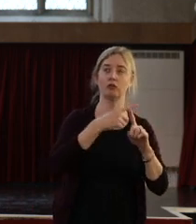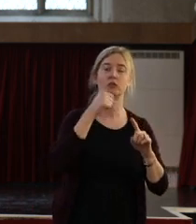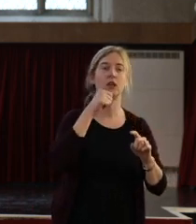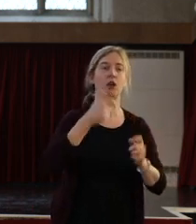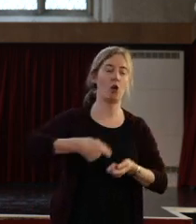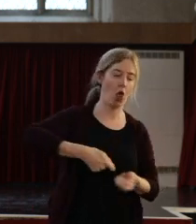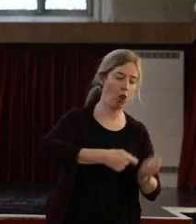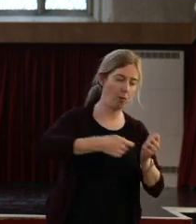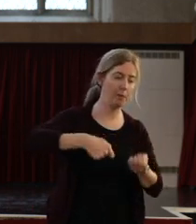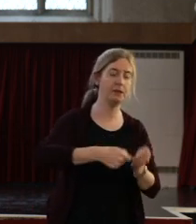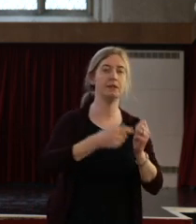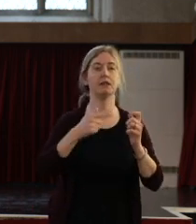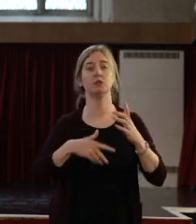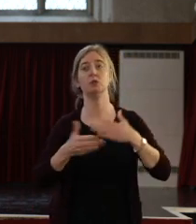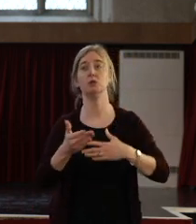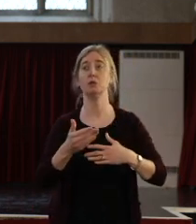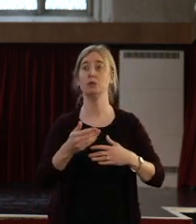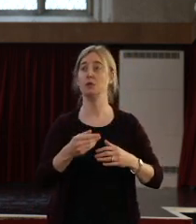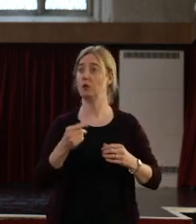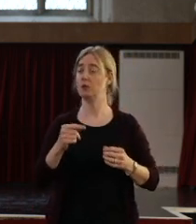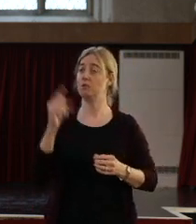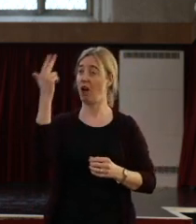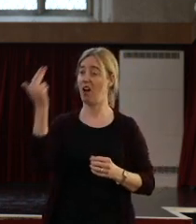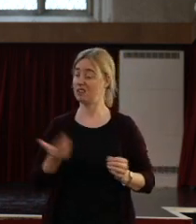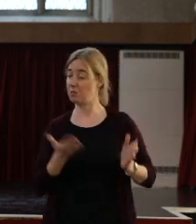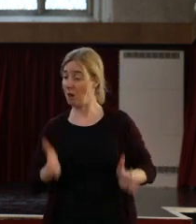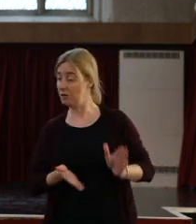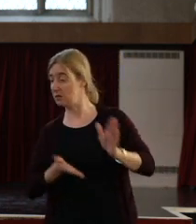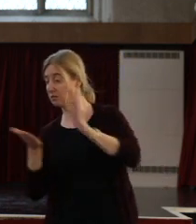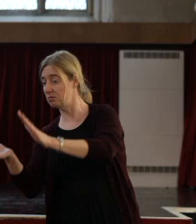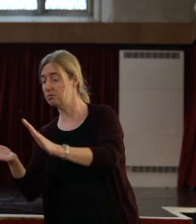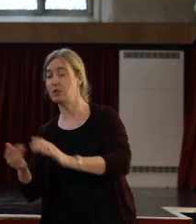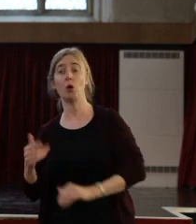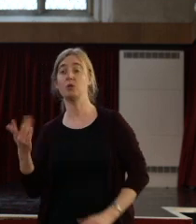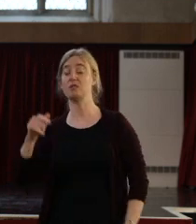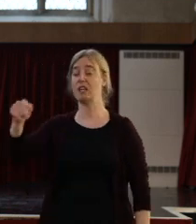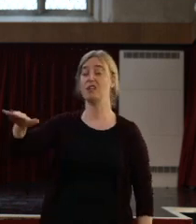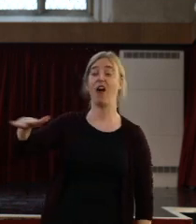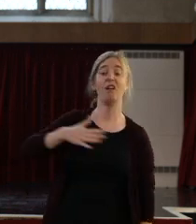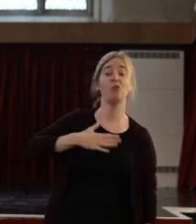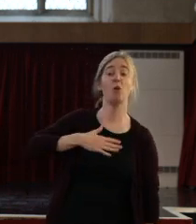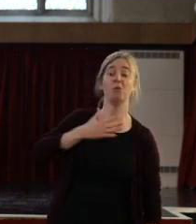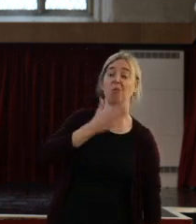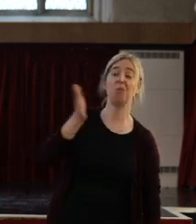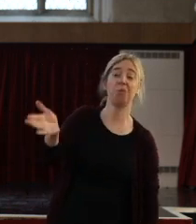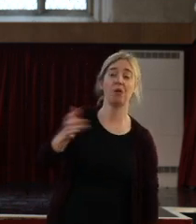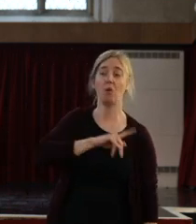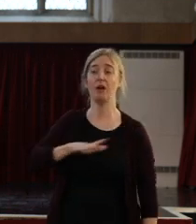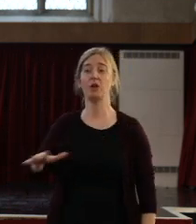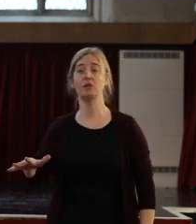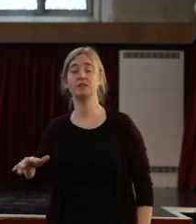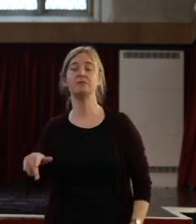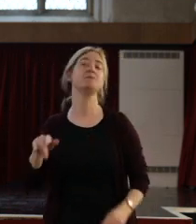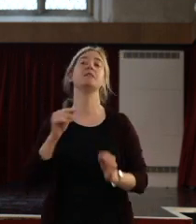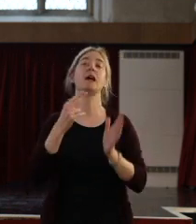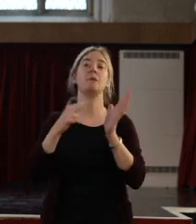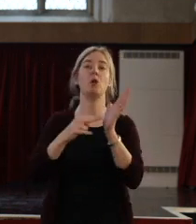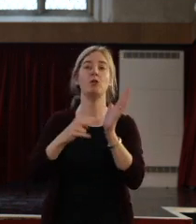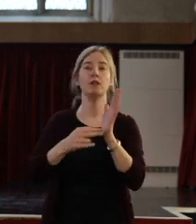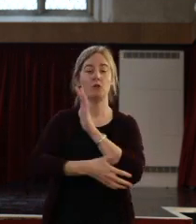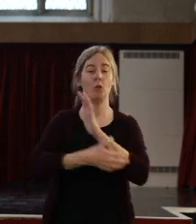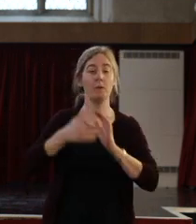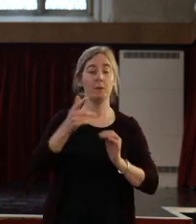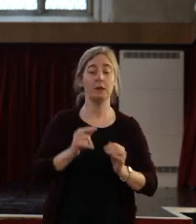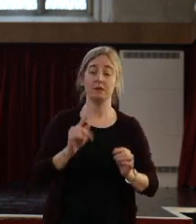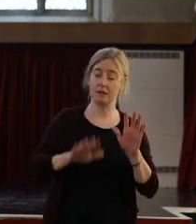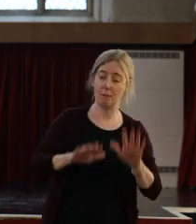basically that. It's not going, this is the arts, love it. It's going, we're here and come into it. And I think if that happens in the poorest wards of Norwich, similar little